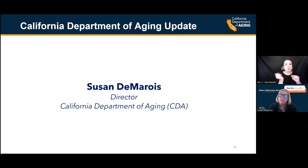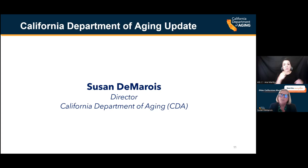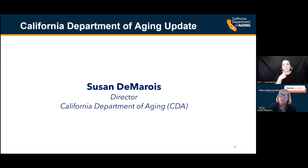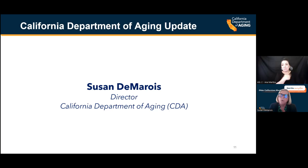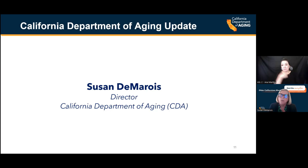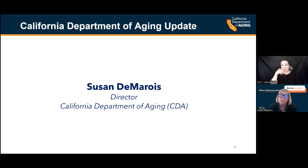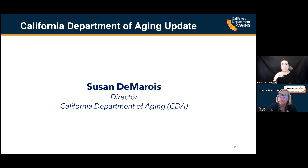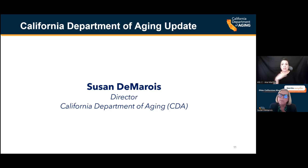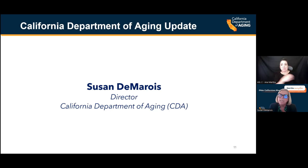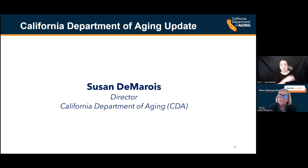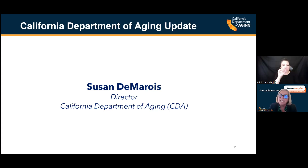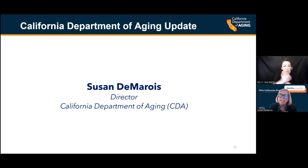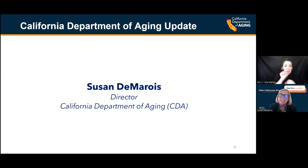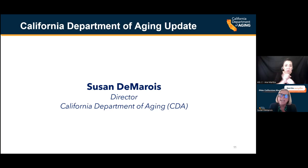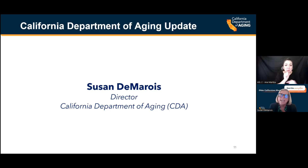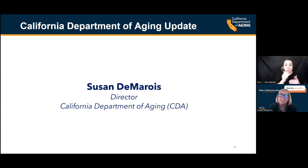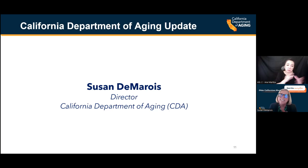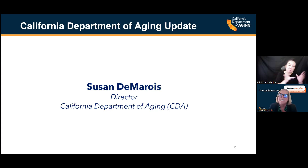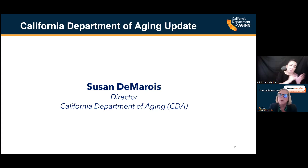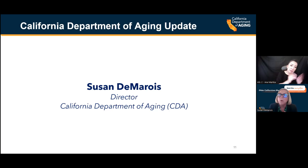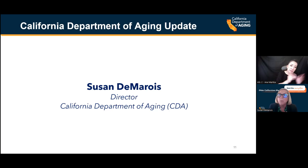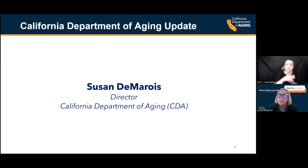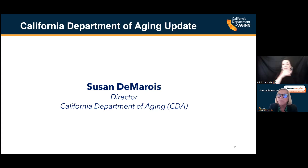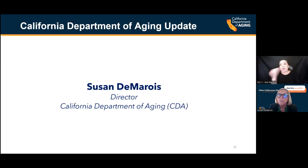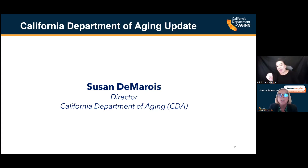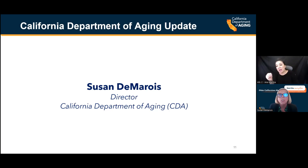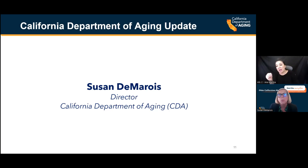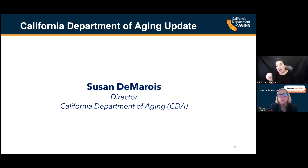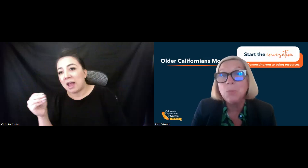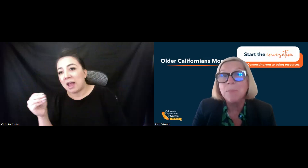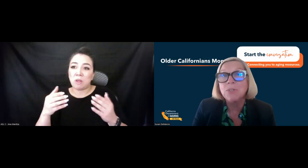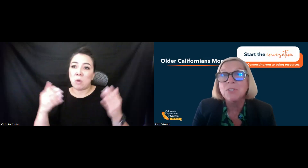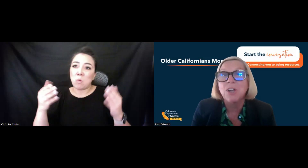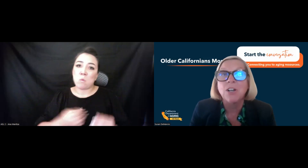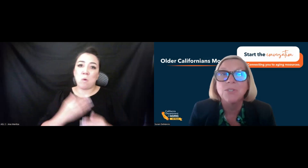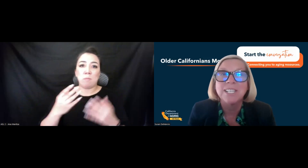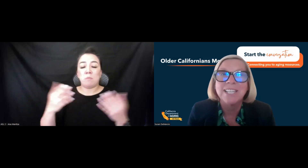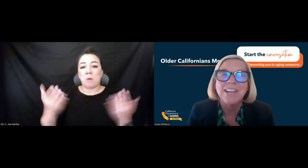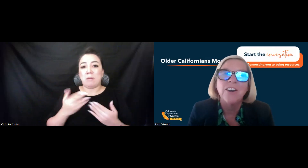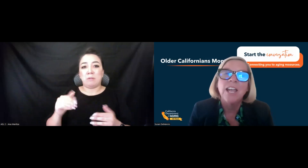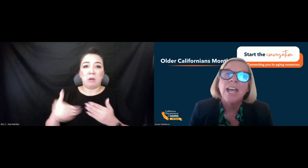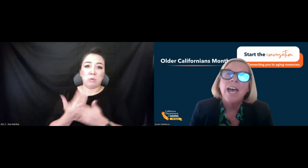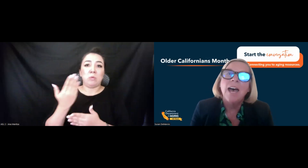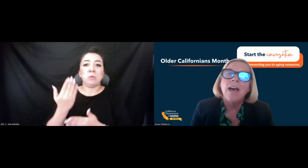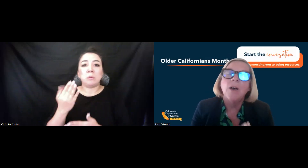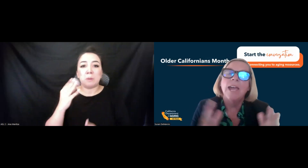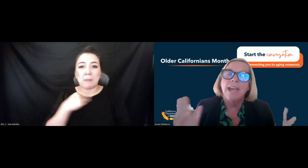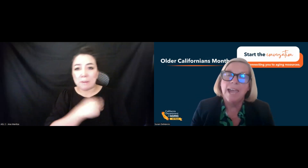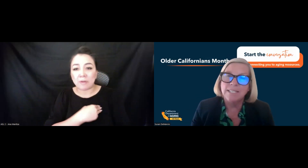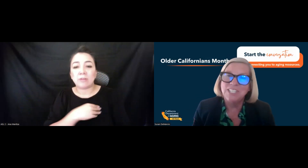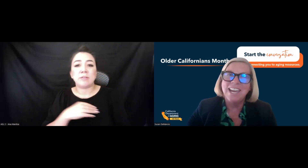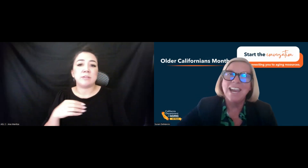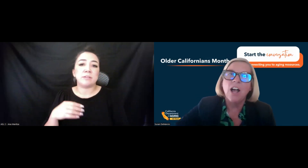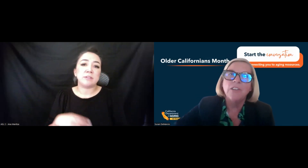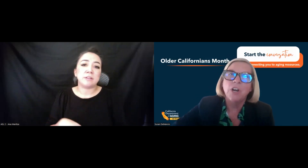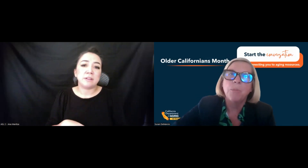committee for your work between meetings, and extend a warm welcome to our 2 new members, Carlos and Claire.